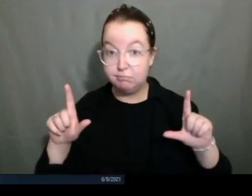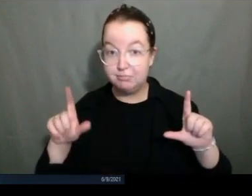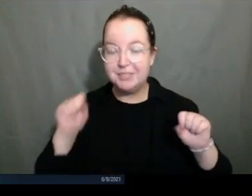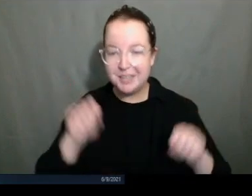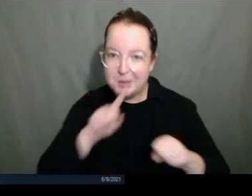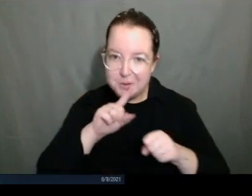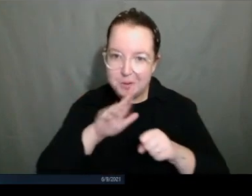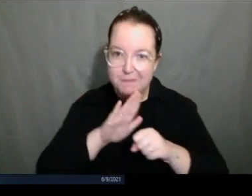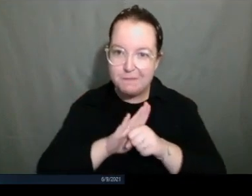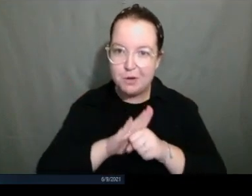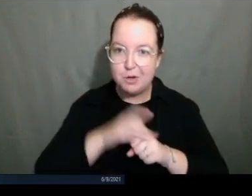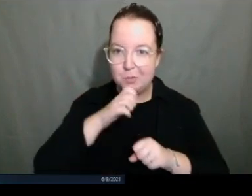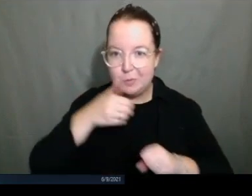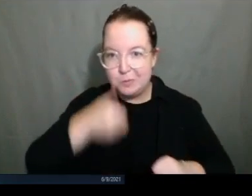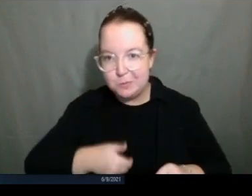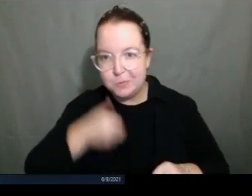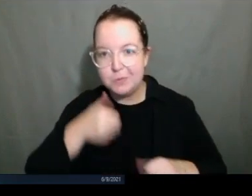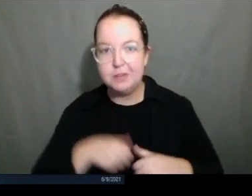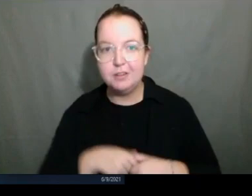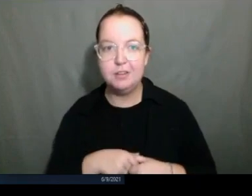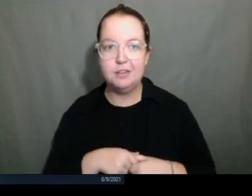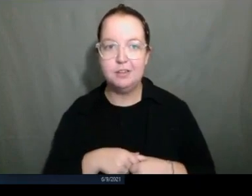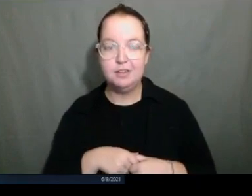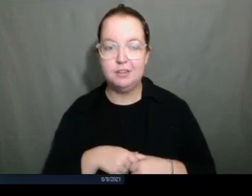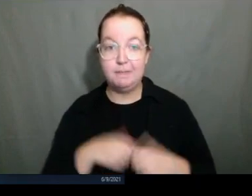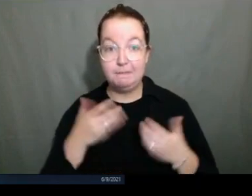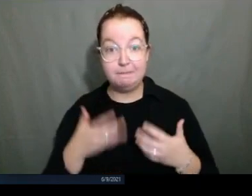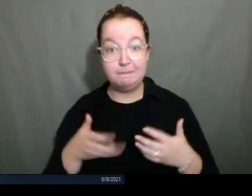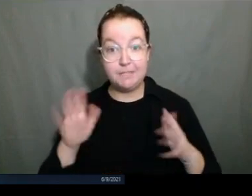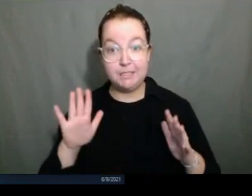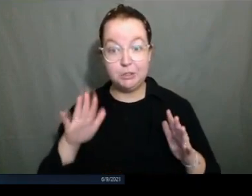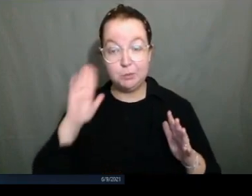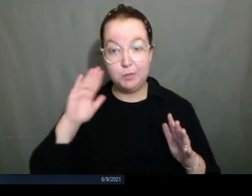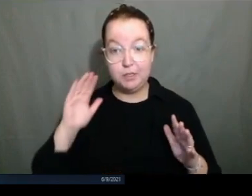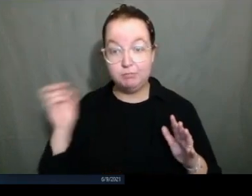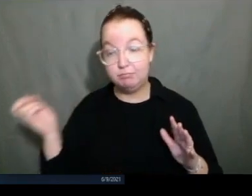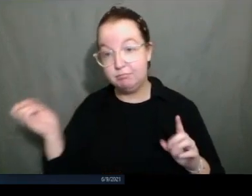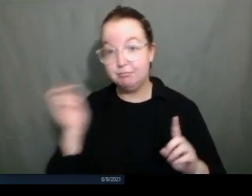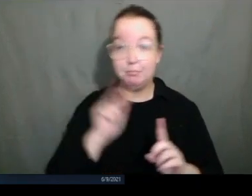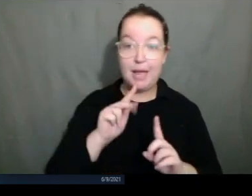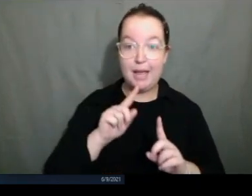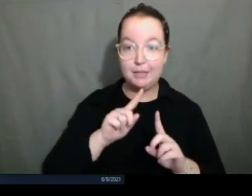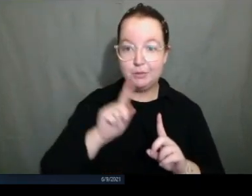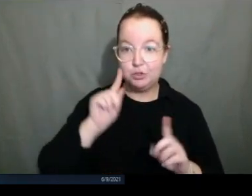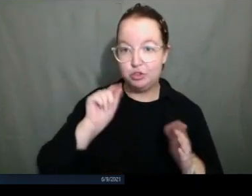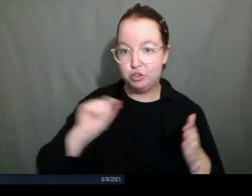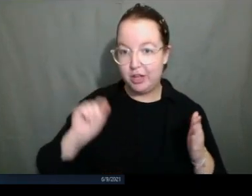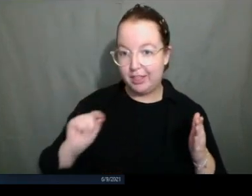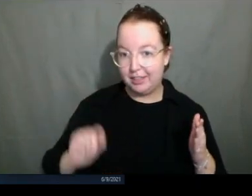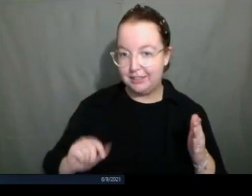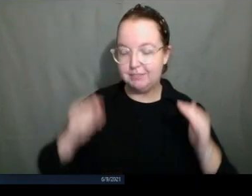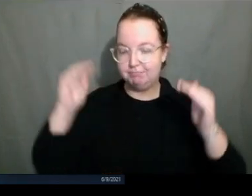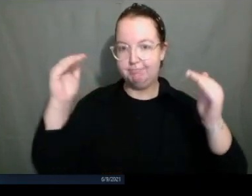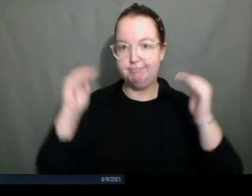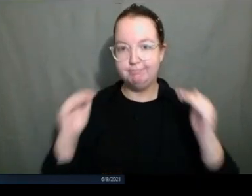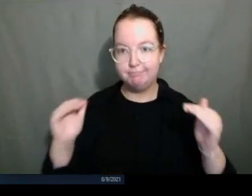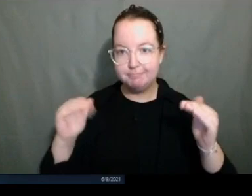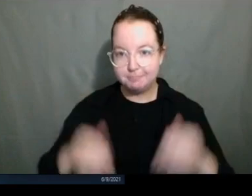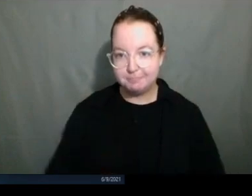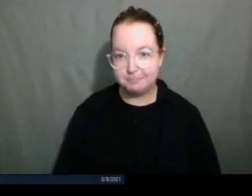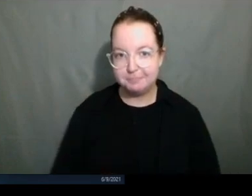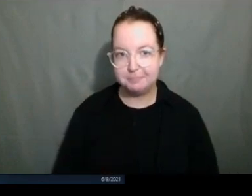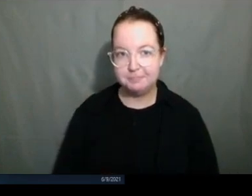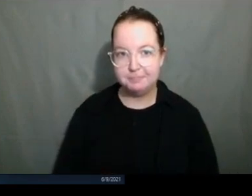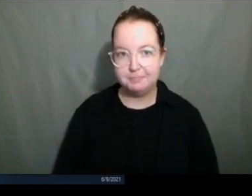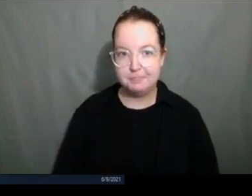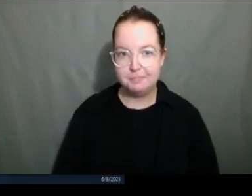my demographic information. And once you've completed it, it will bring you right back to the checklist and start the next task. On